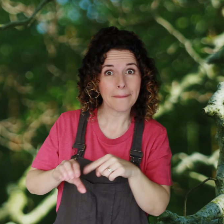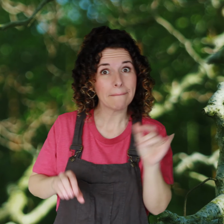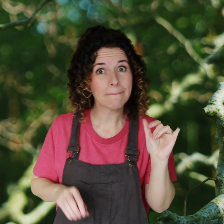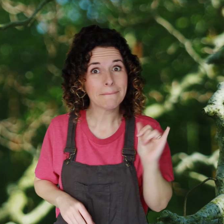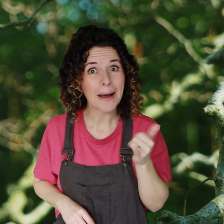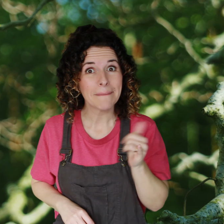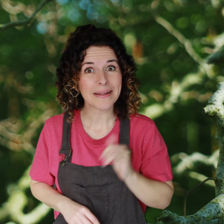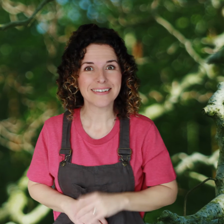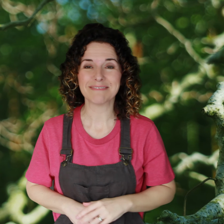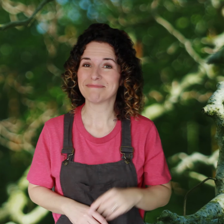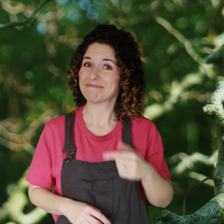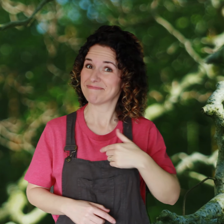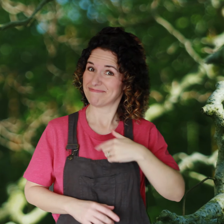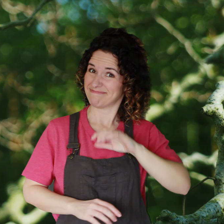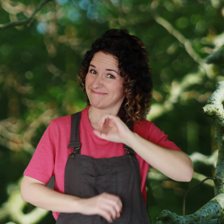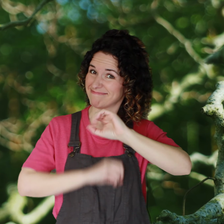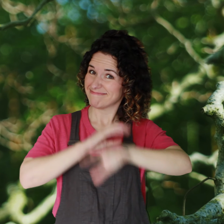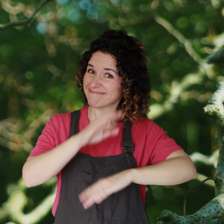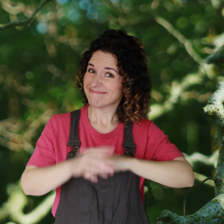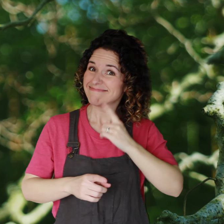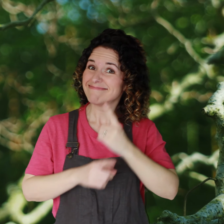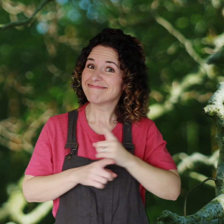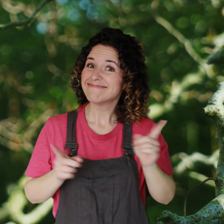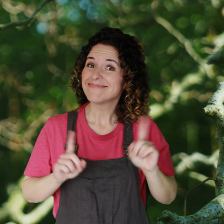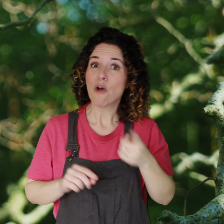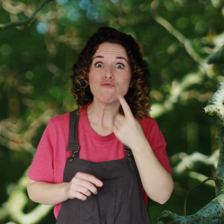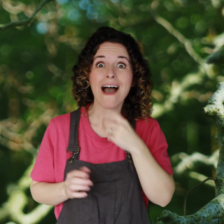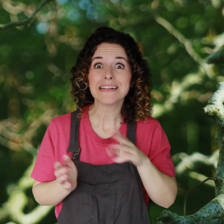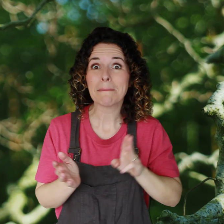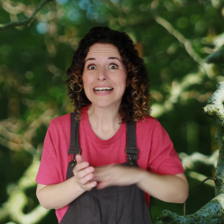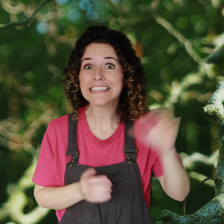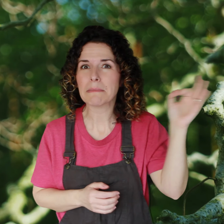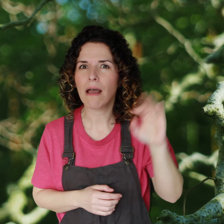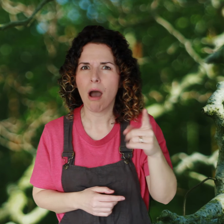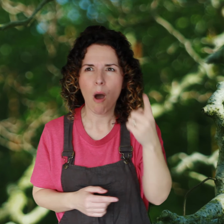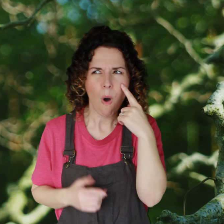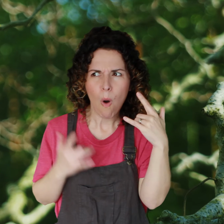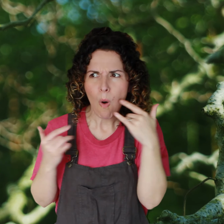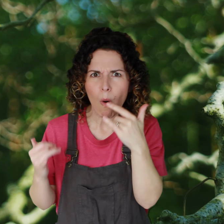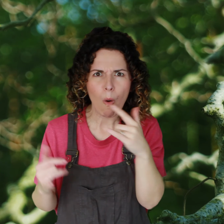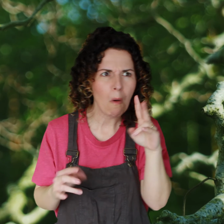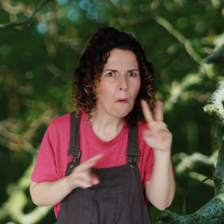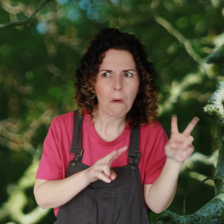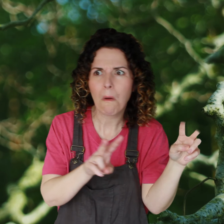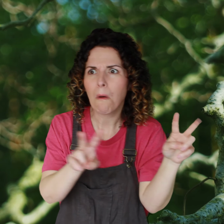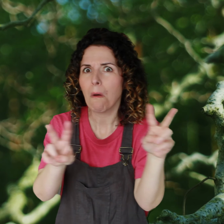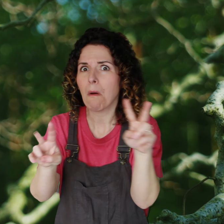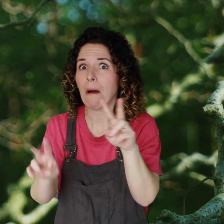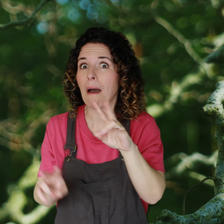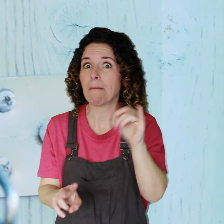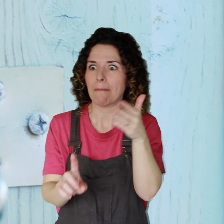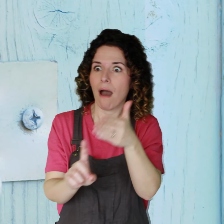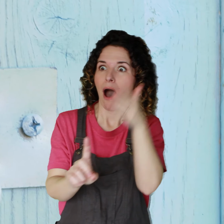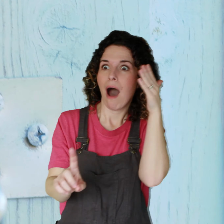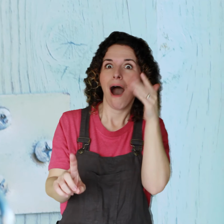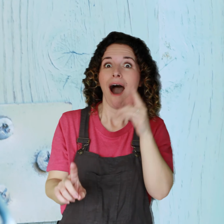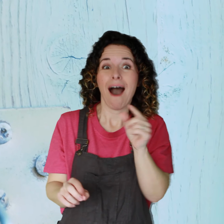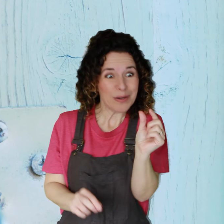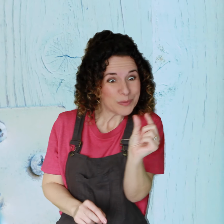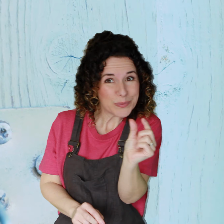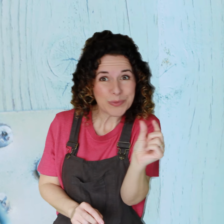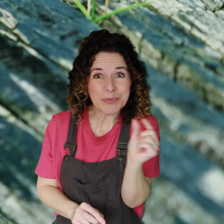That's the ballad of the red mason bee. Keep your eyes peeled and maybe you'll see a little red